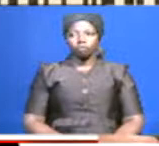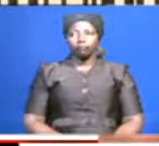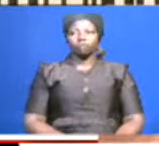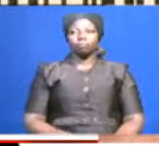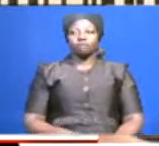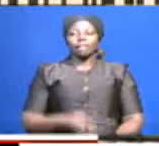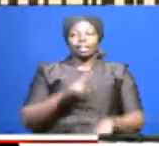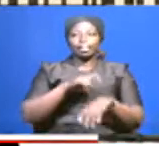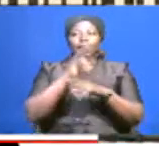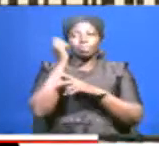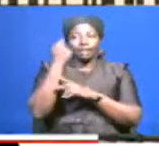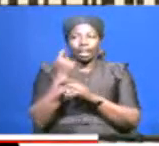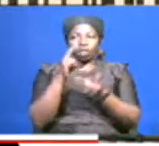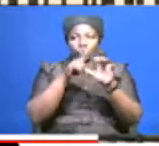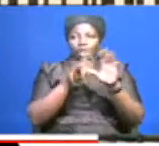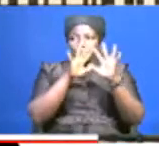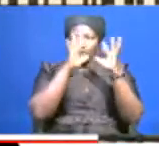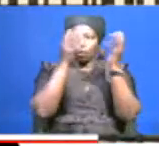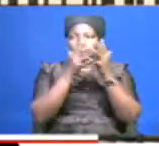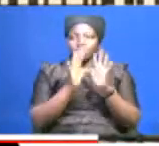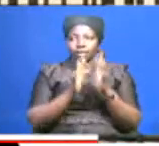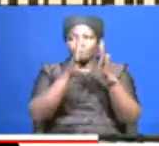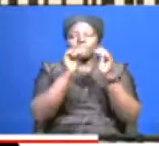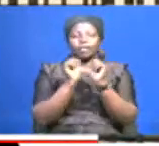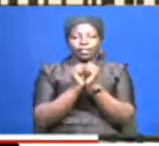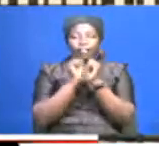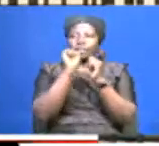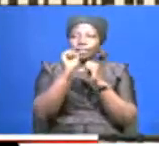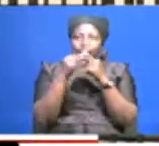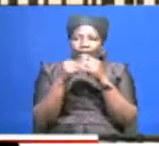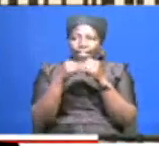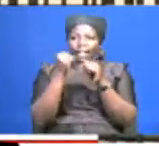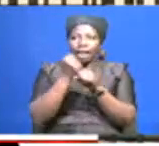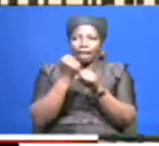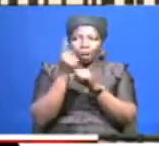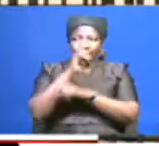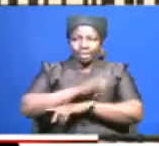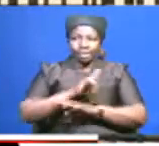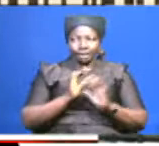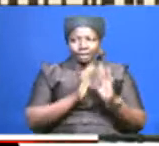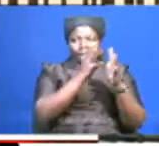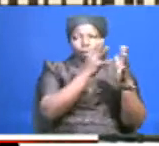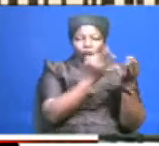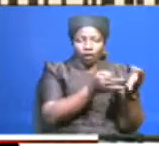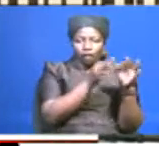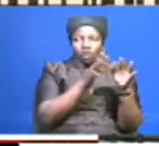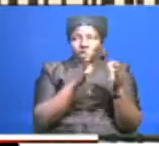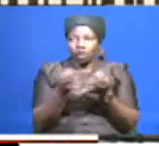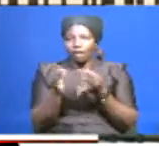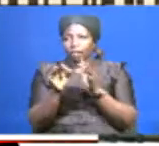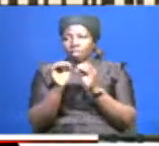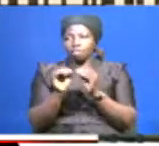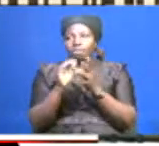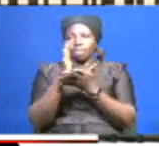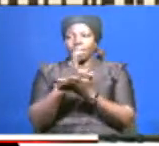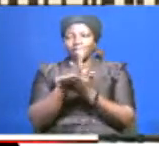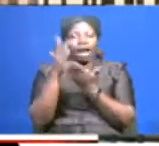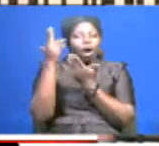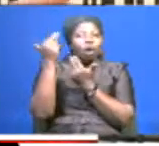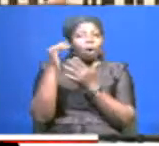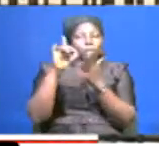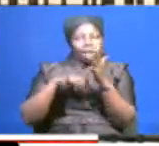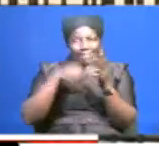joins the world to mark the Kenya 58th Labour Day celebrations, both the formal and informal sectors now hope that the